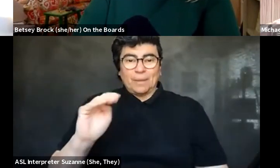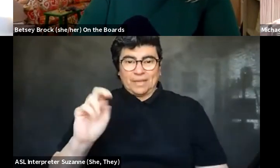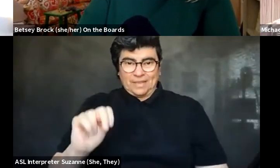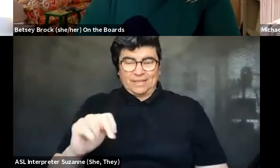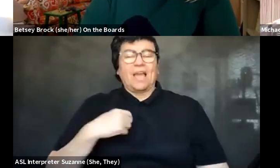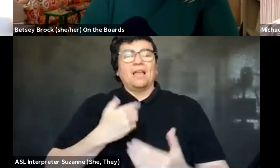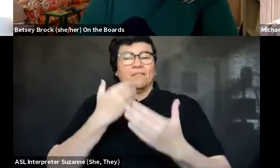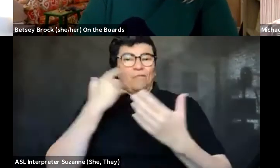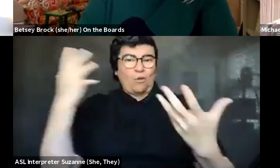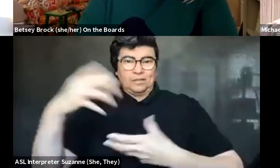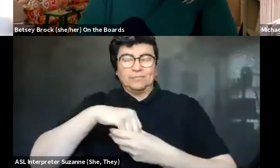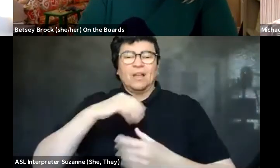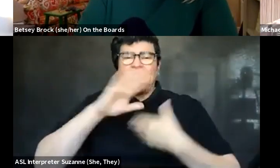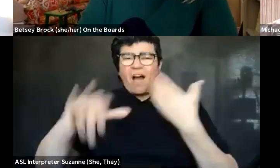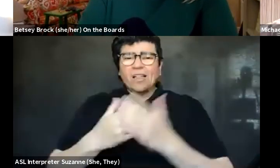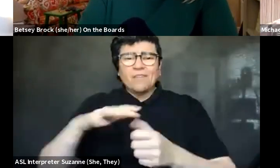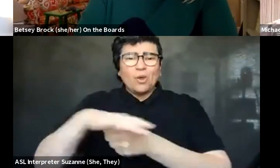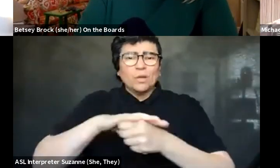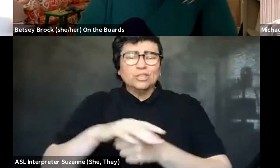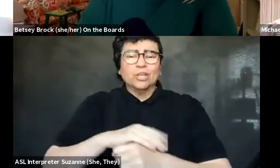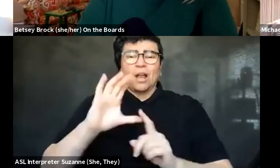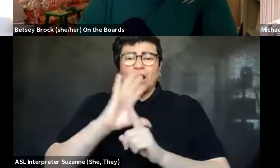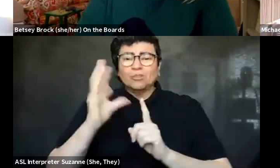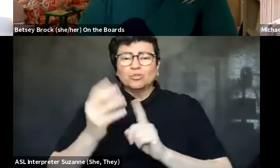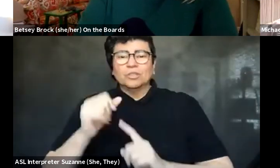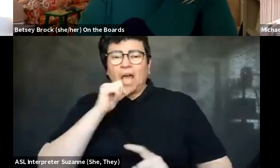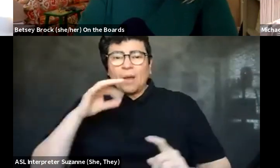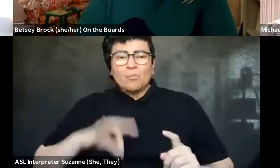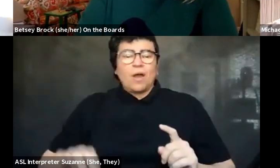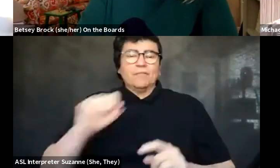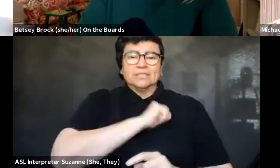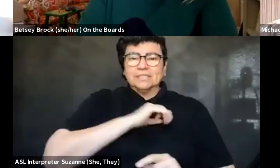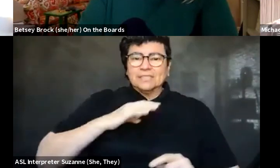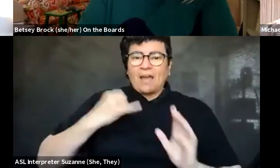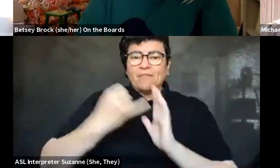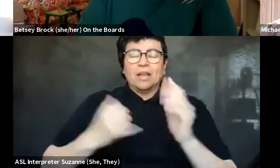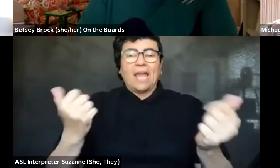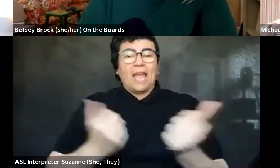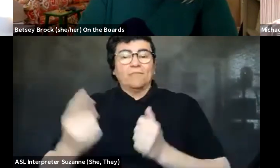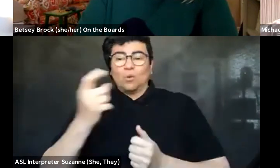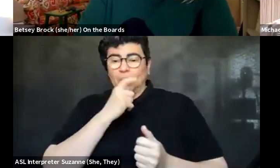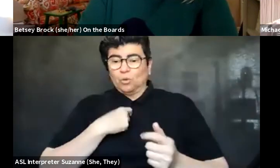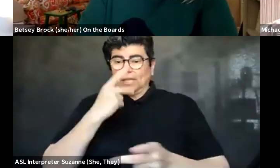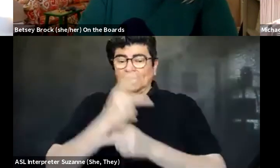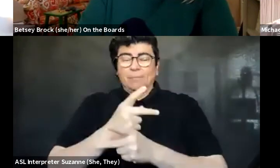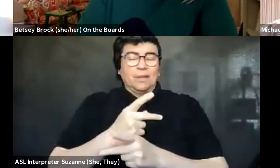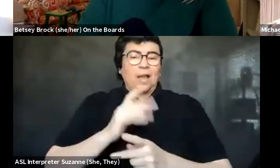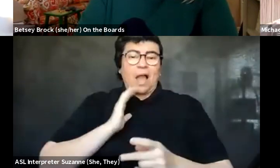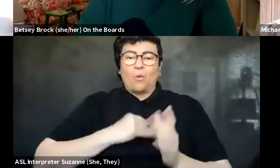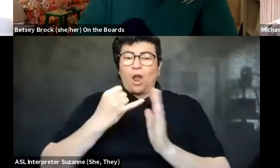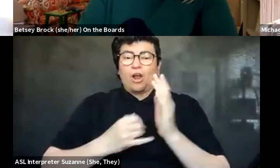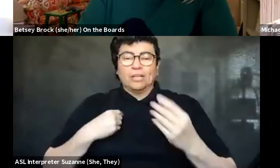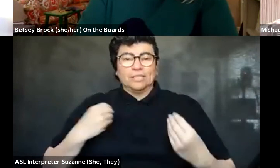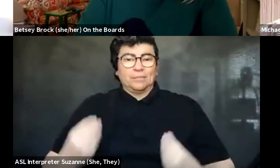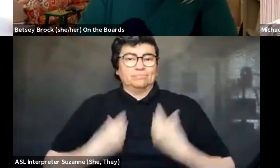our region's cultural nonprofits, staffs, artists, everyone who's doing all they can to keep our community connected and inspired during this